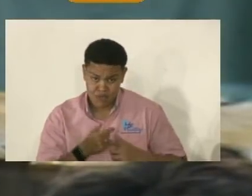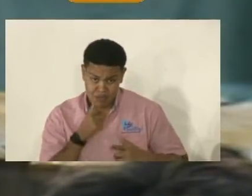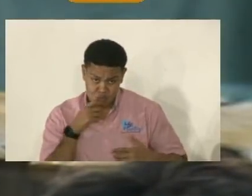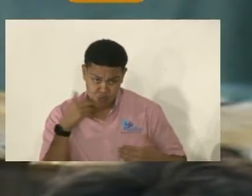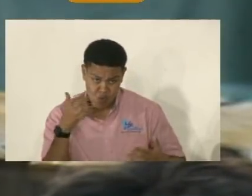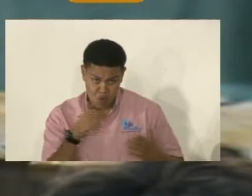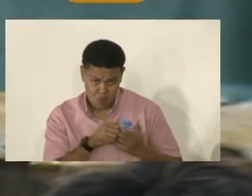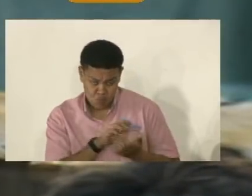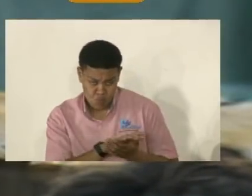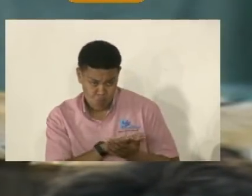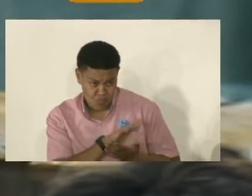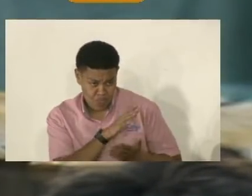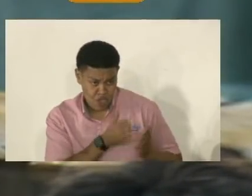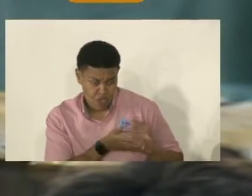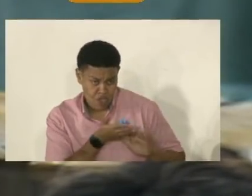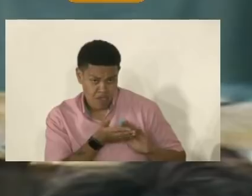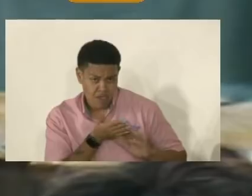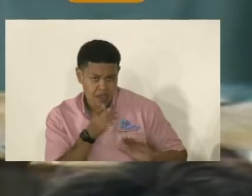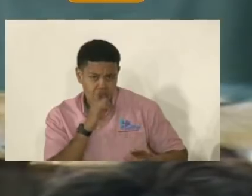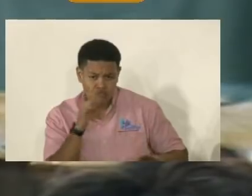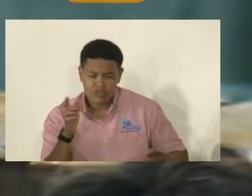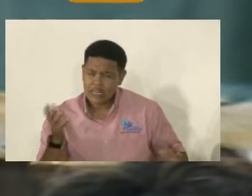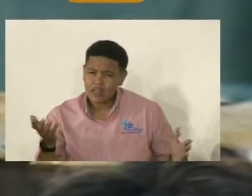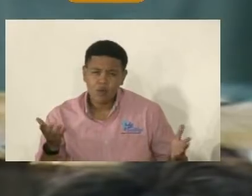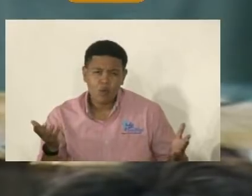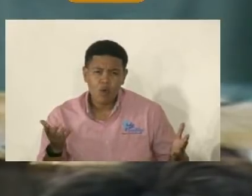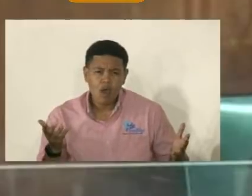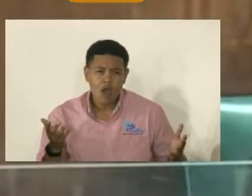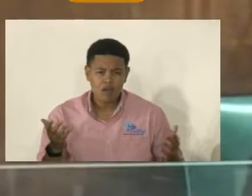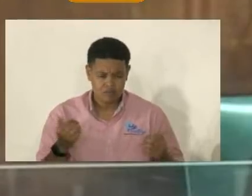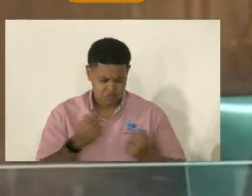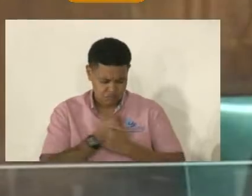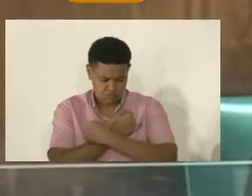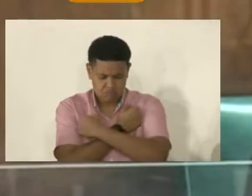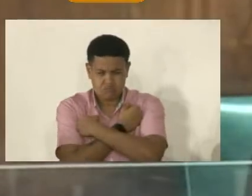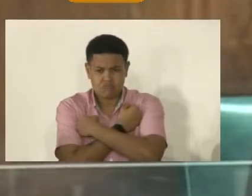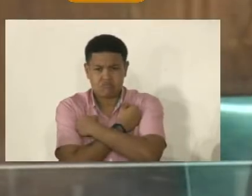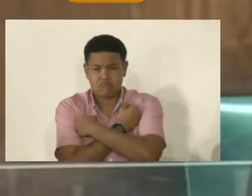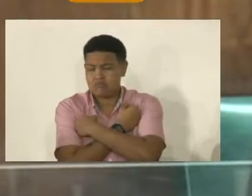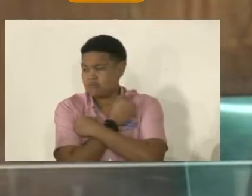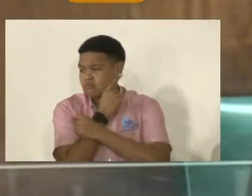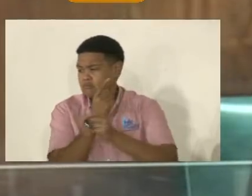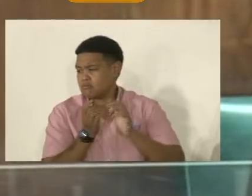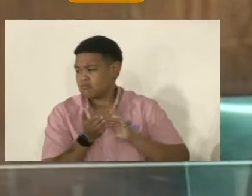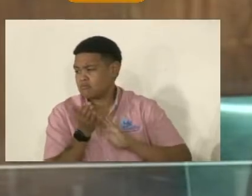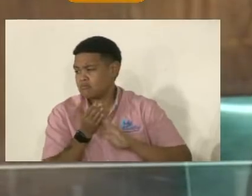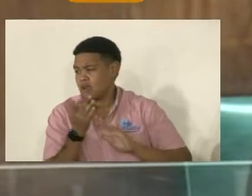school with, and it's wrapping its arms around you.